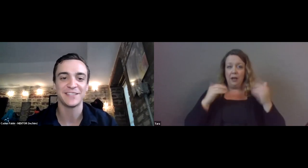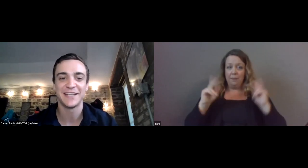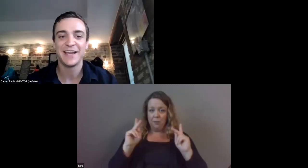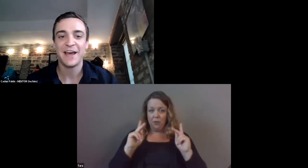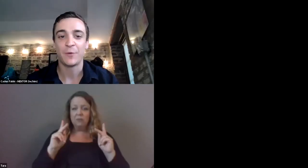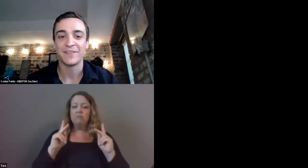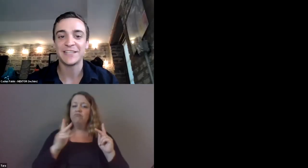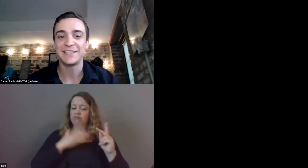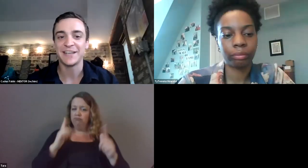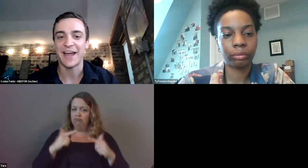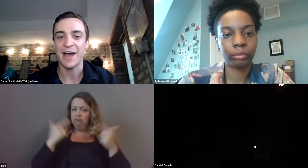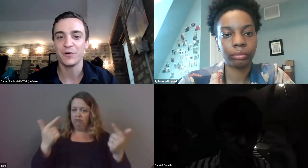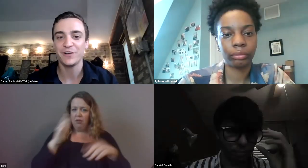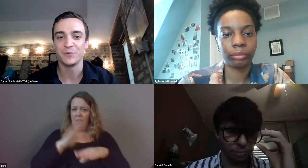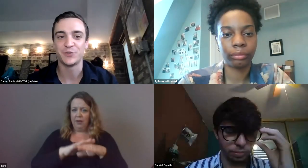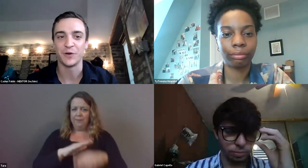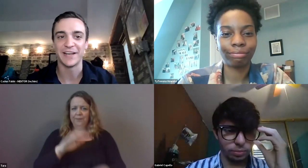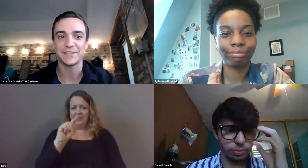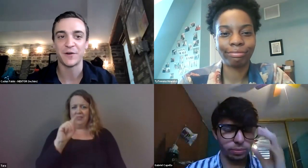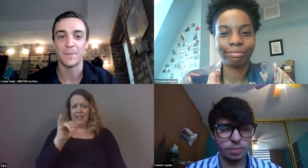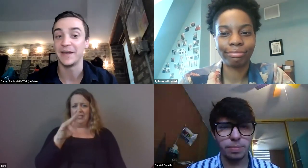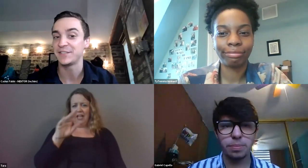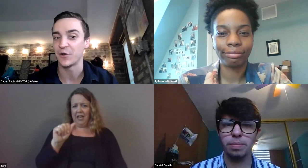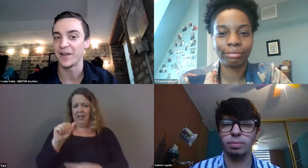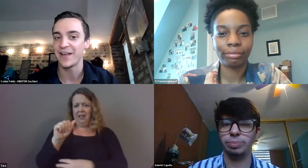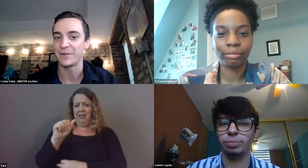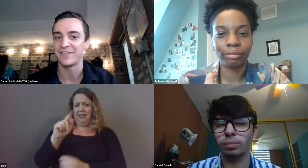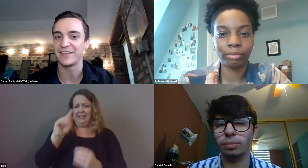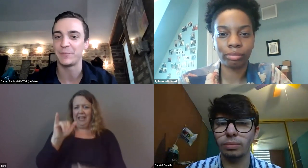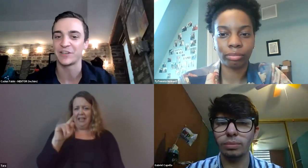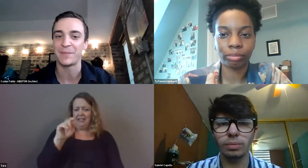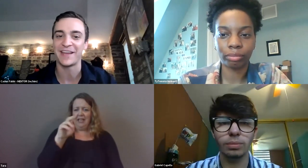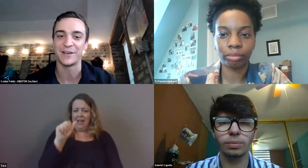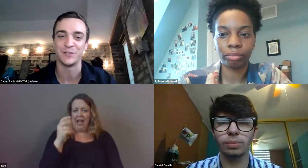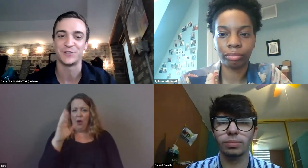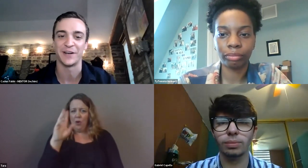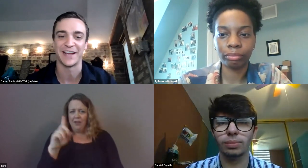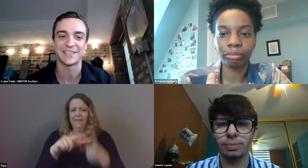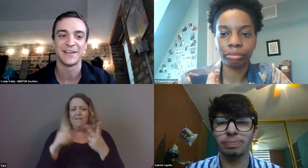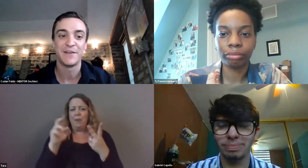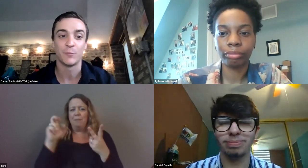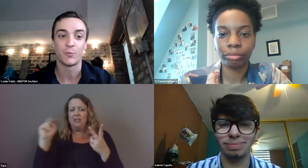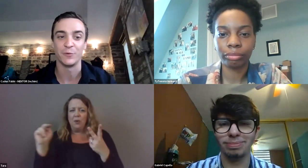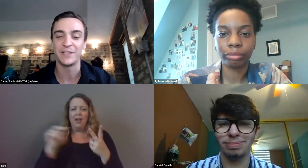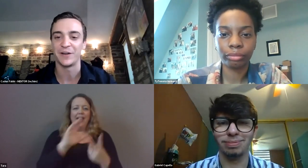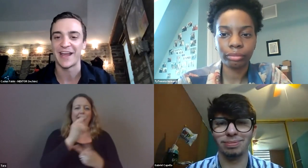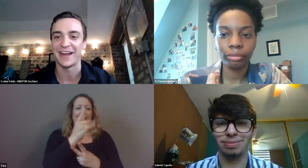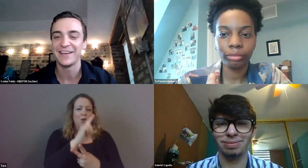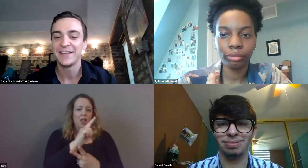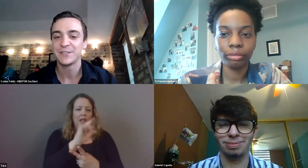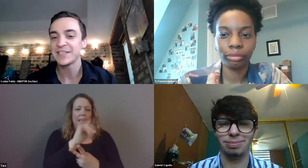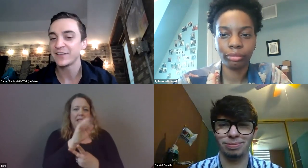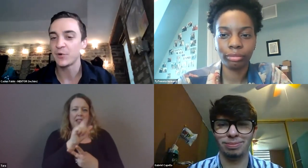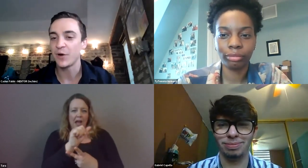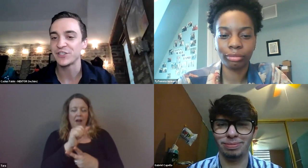cameras we have titiana howard who is joining us from minnesota and we have gabriel capella who is joining us from puerto rico today